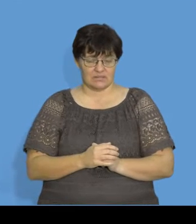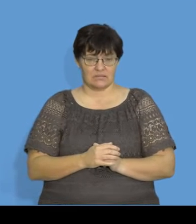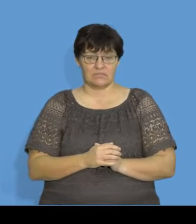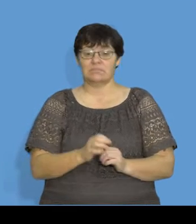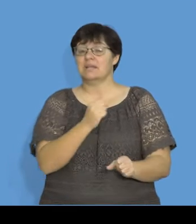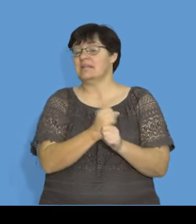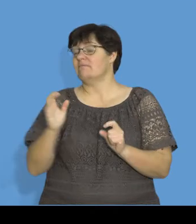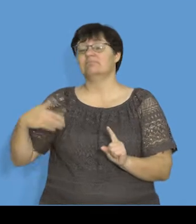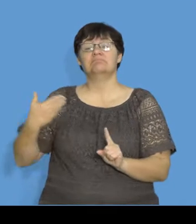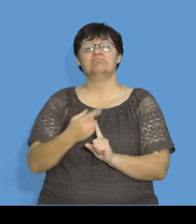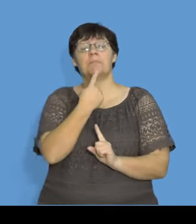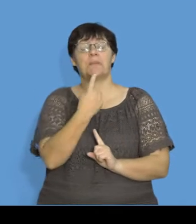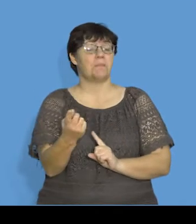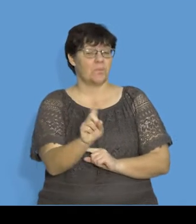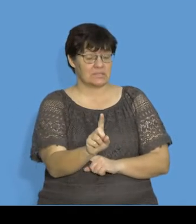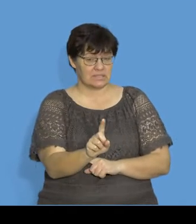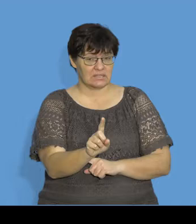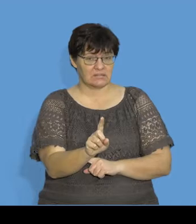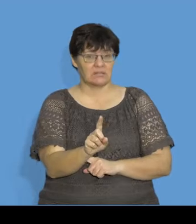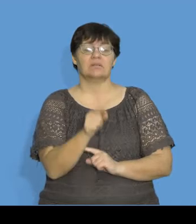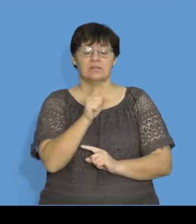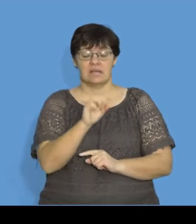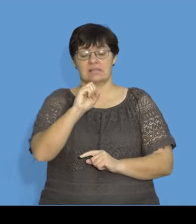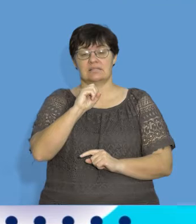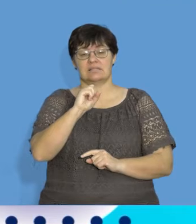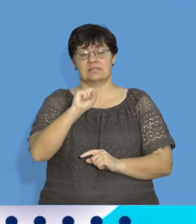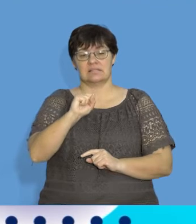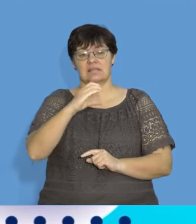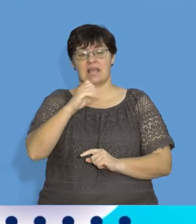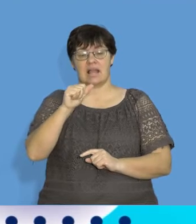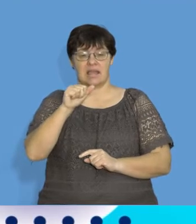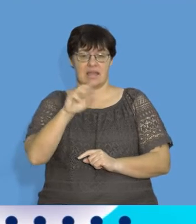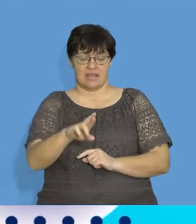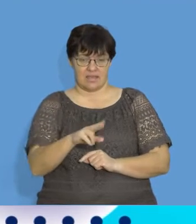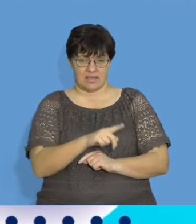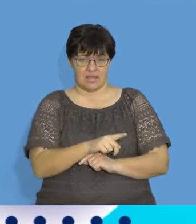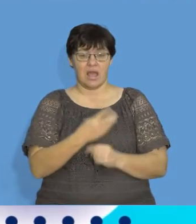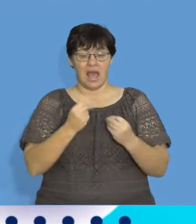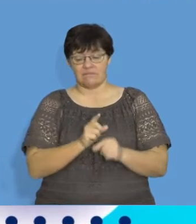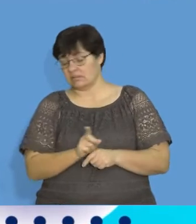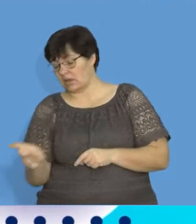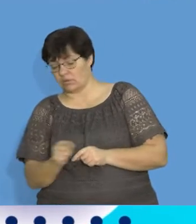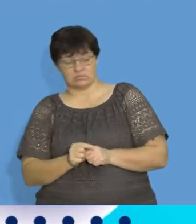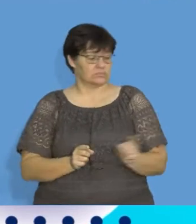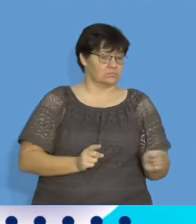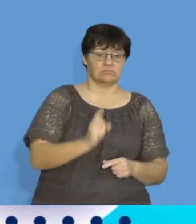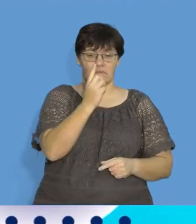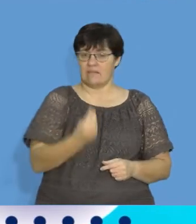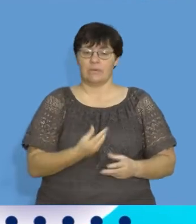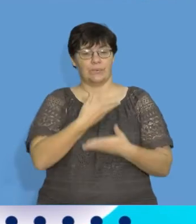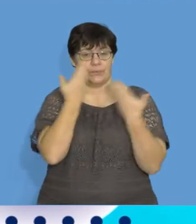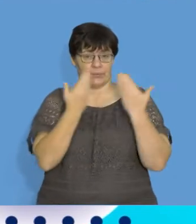haven't actually said so far is that energy is a scalar. So energy doesn't have a